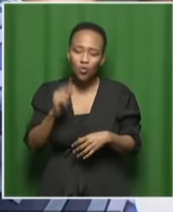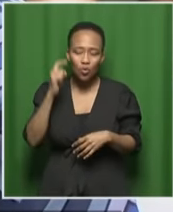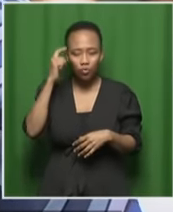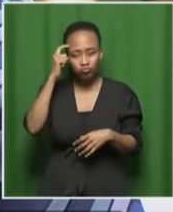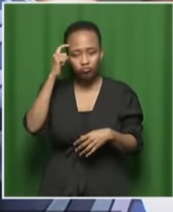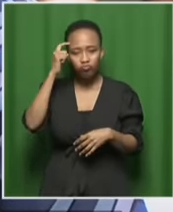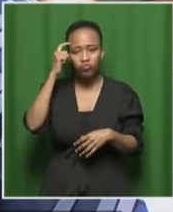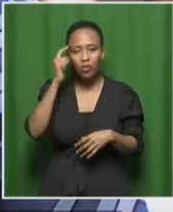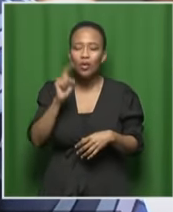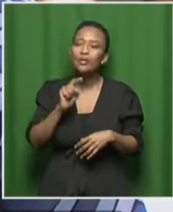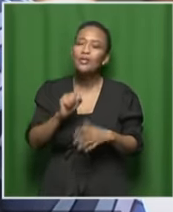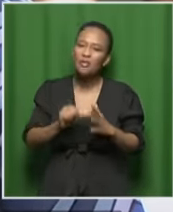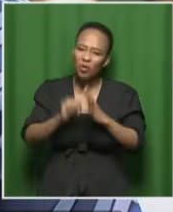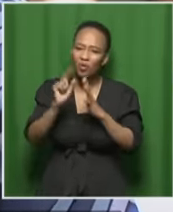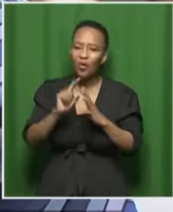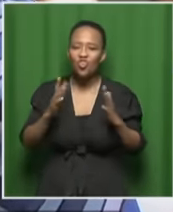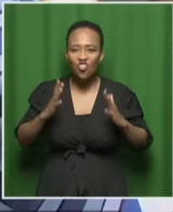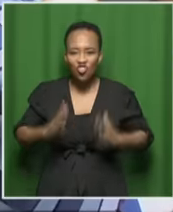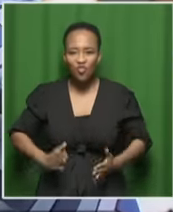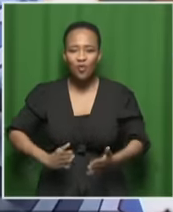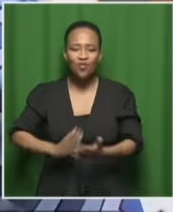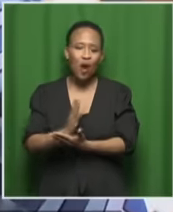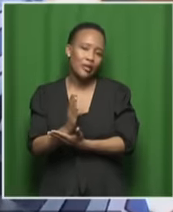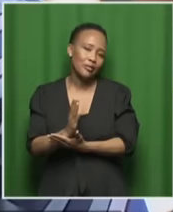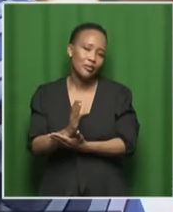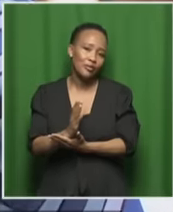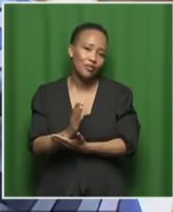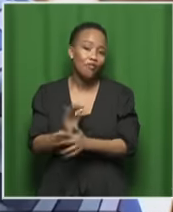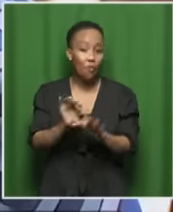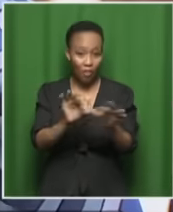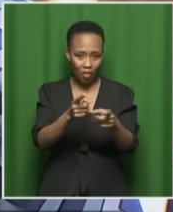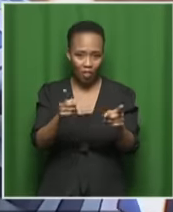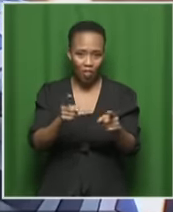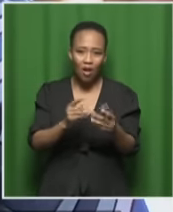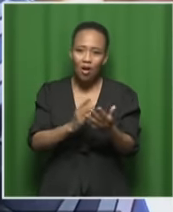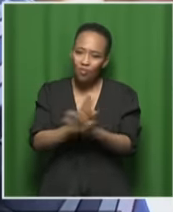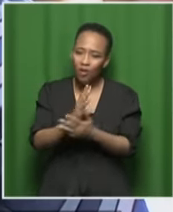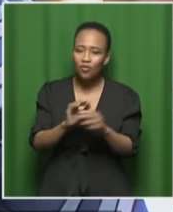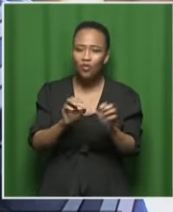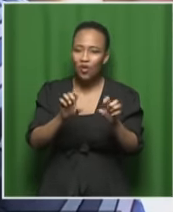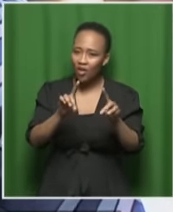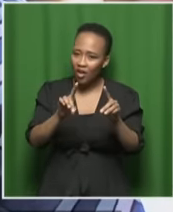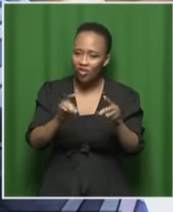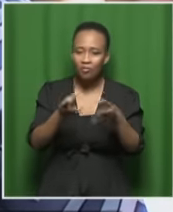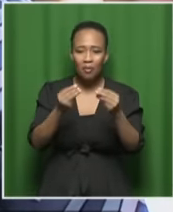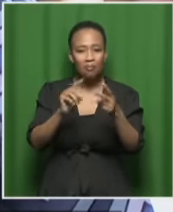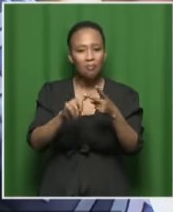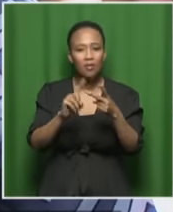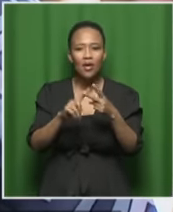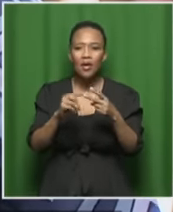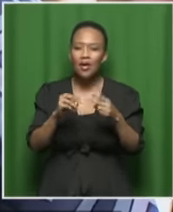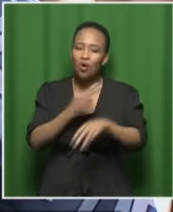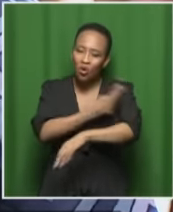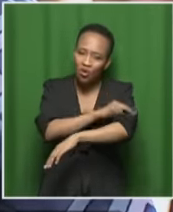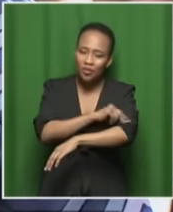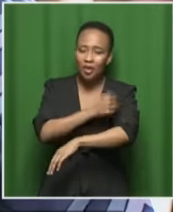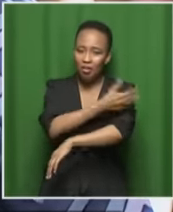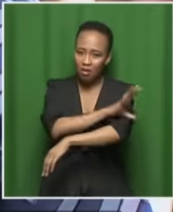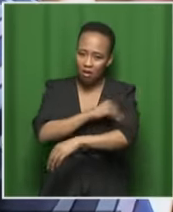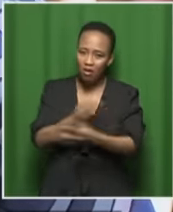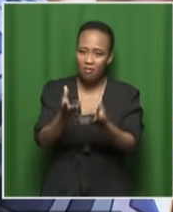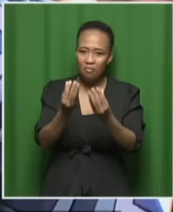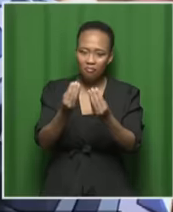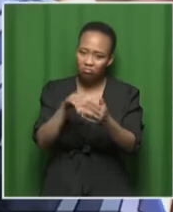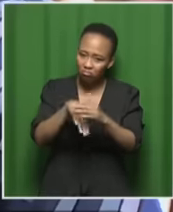human rights of all those people, the right to access quality education, the right to access medical facilities, the right to